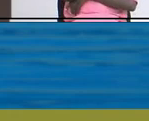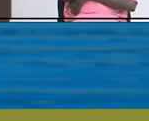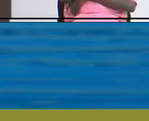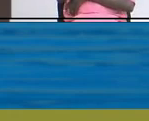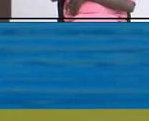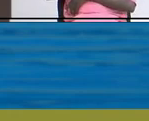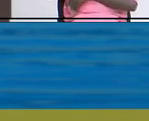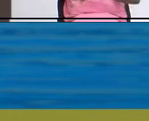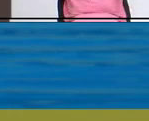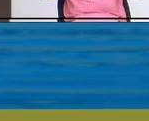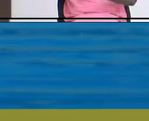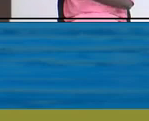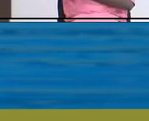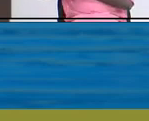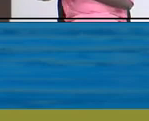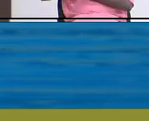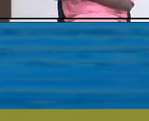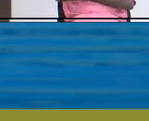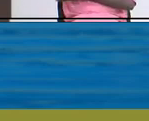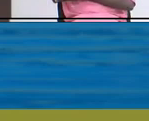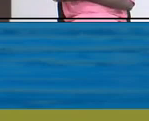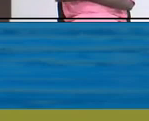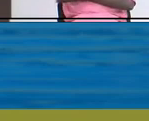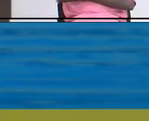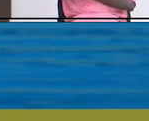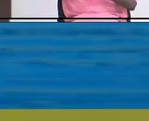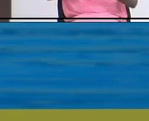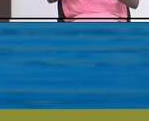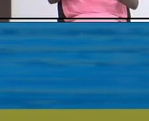in you are his timeke